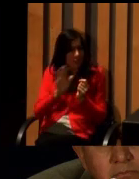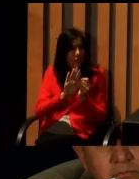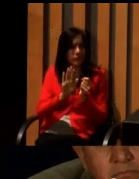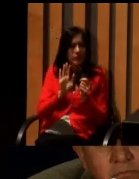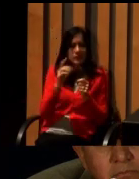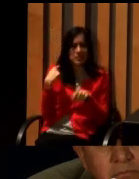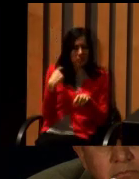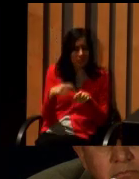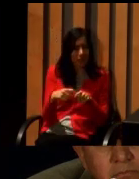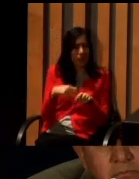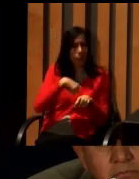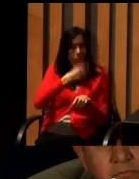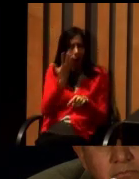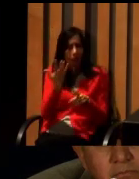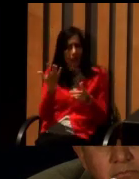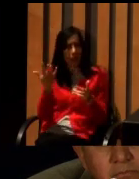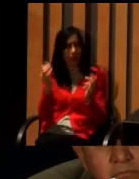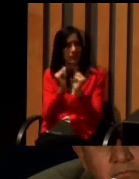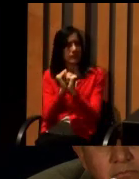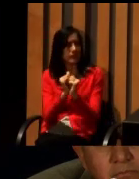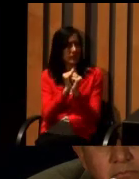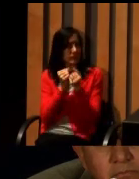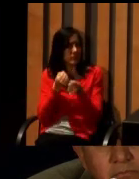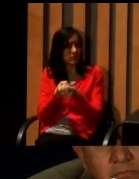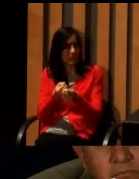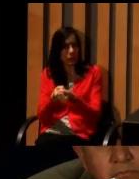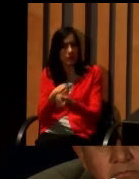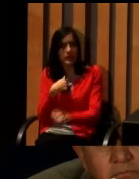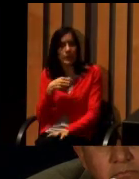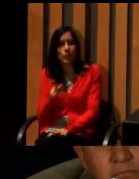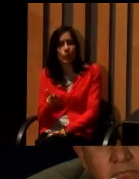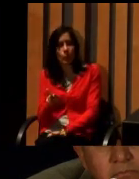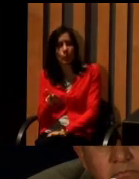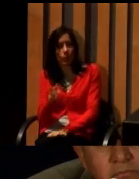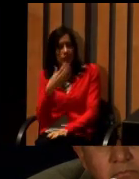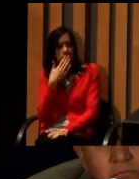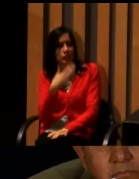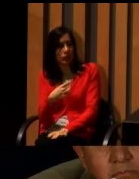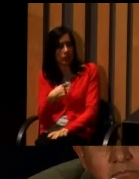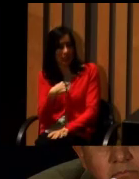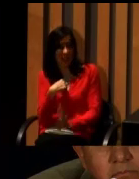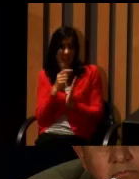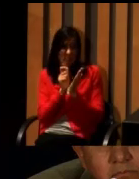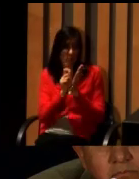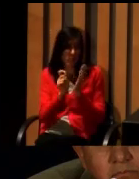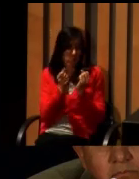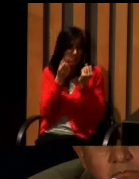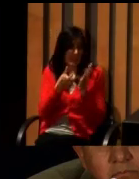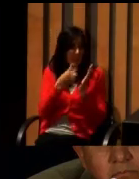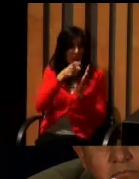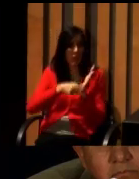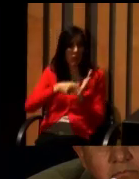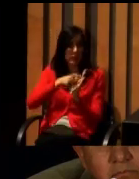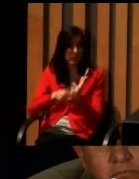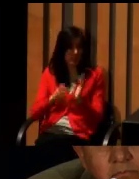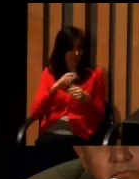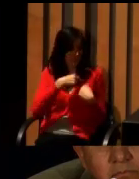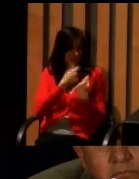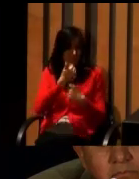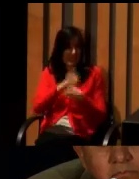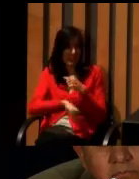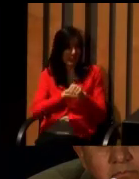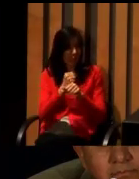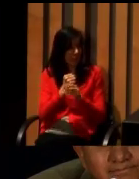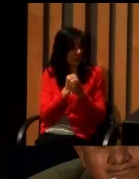very heartening for someone who's thought that he's written a lot of columns that went into wastebaskets for the last 10 years. So thank